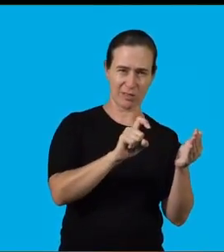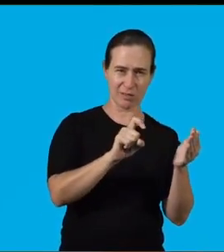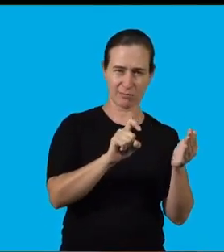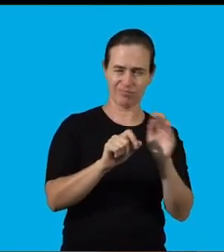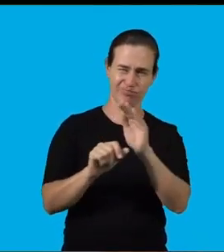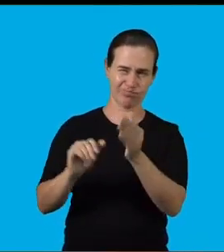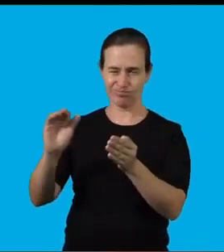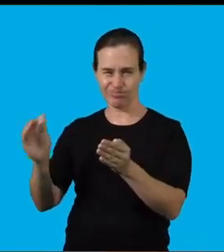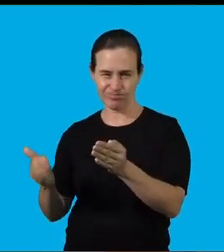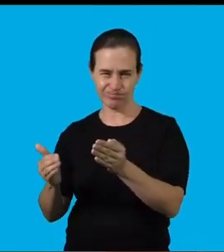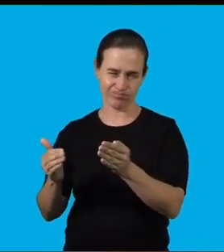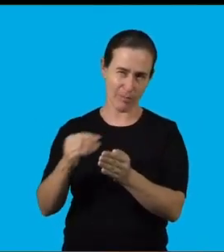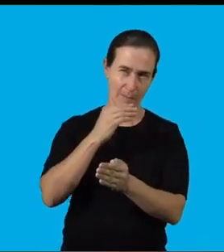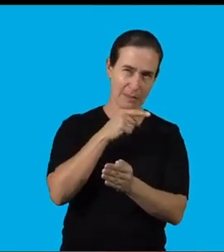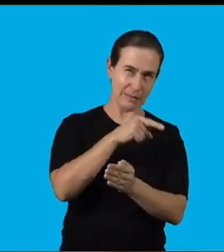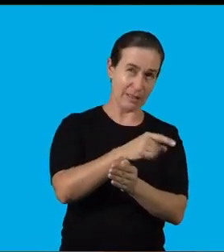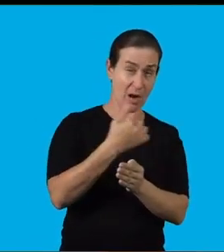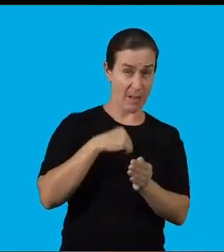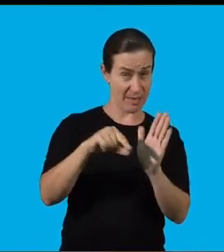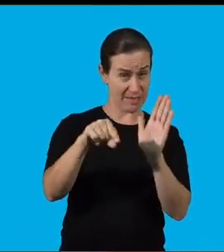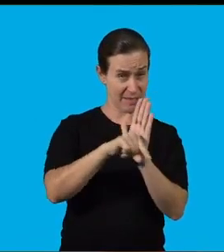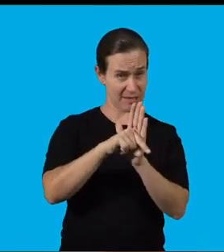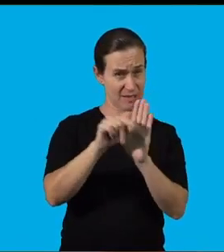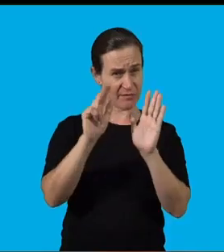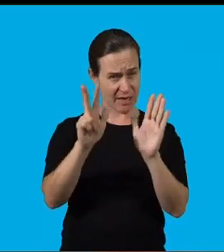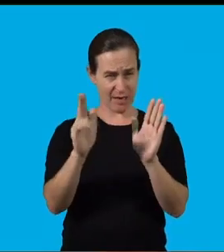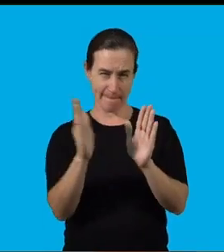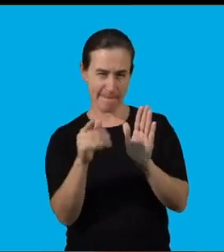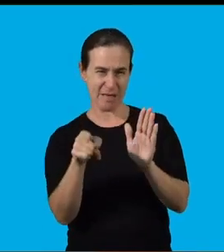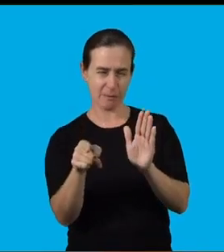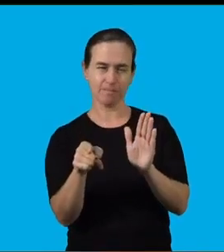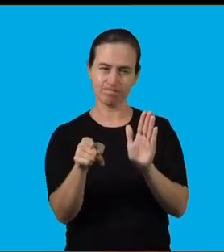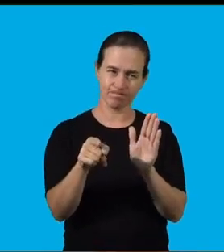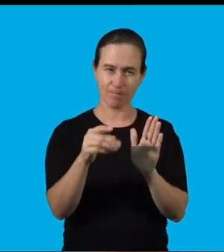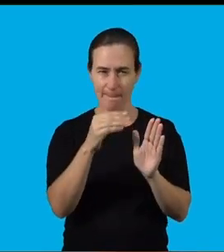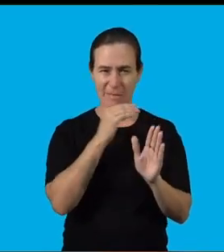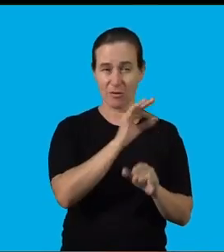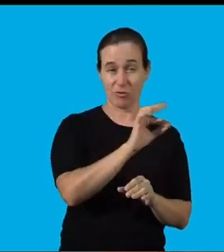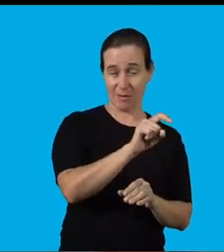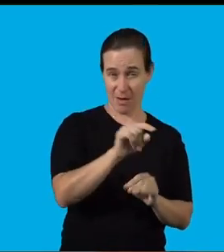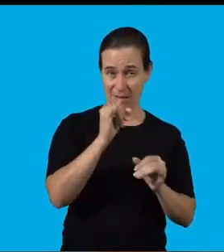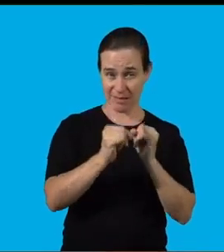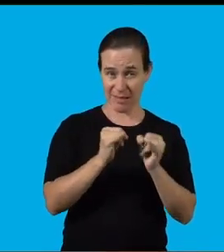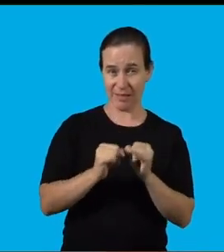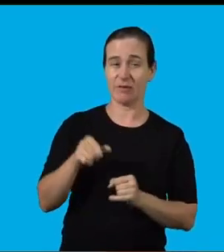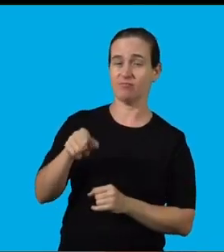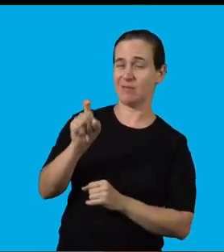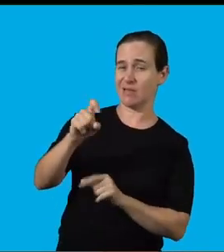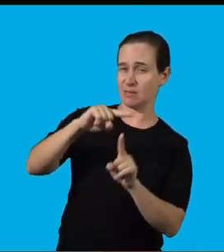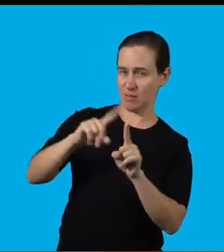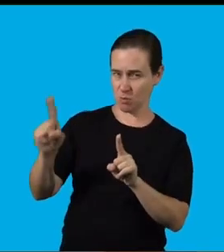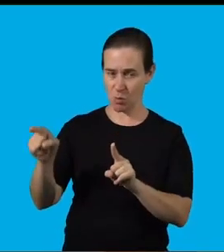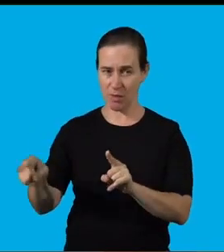Okay, and we've got to have a negative 8 there in the middle term. So our factors are 3x minus 11 times x